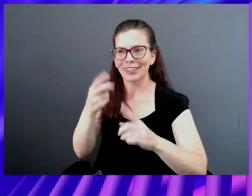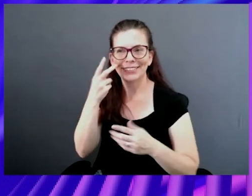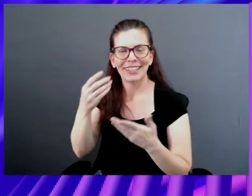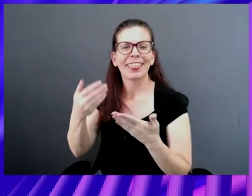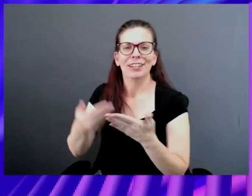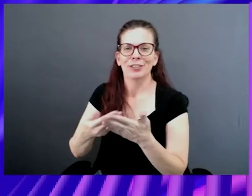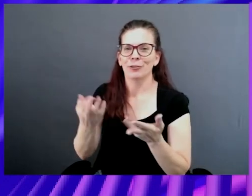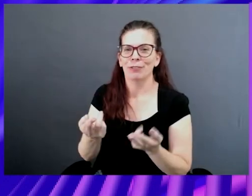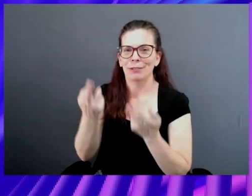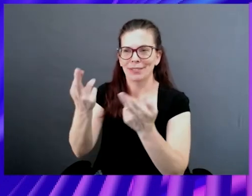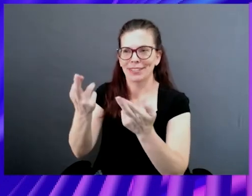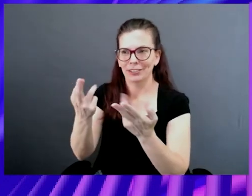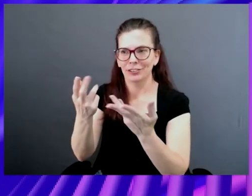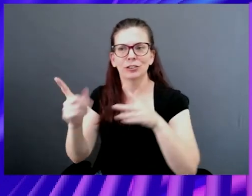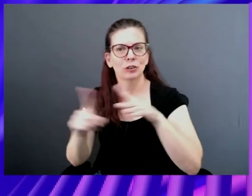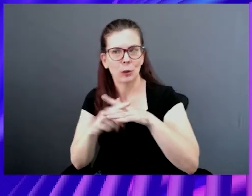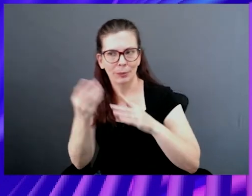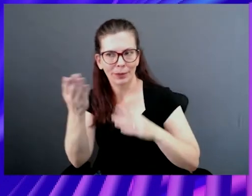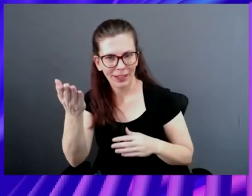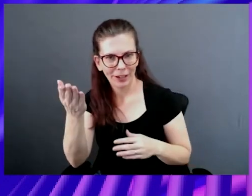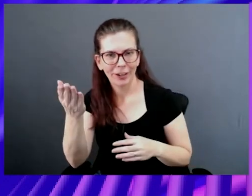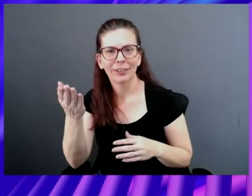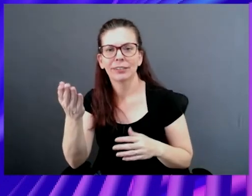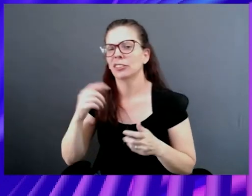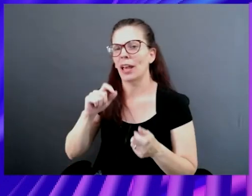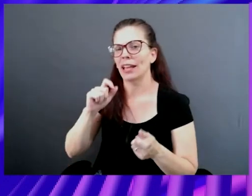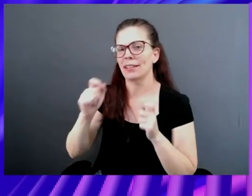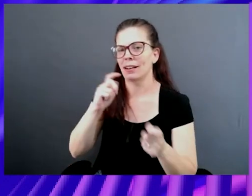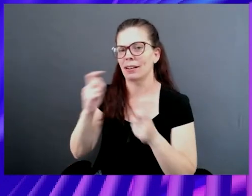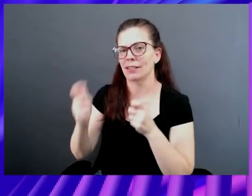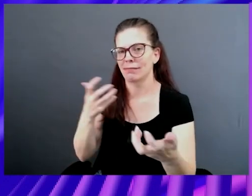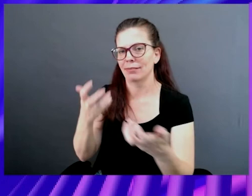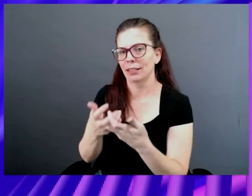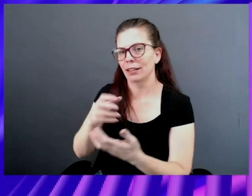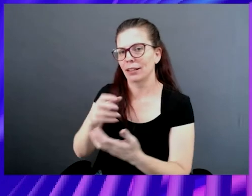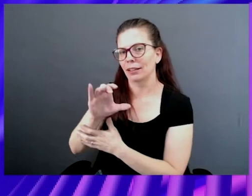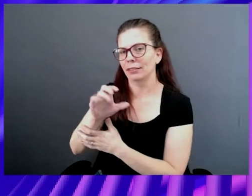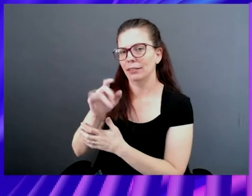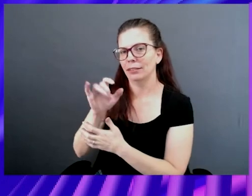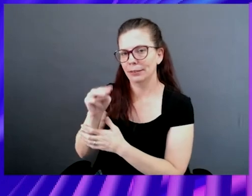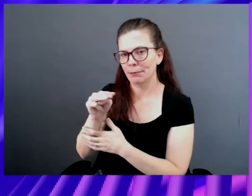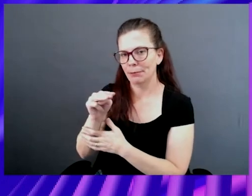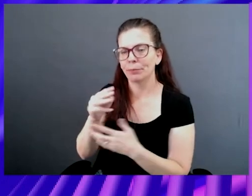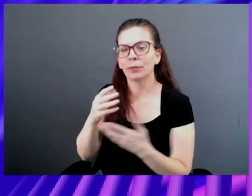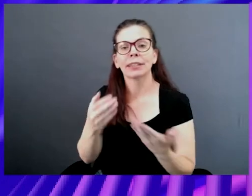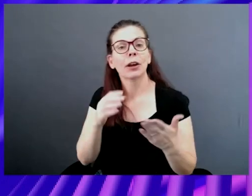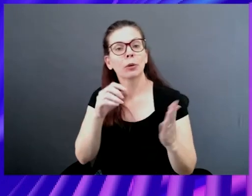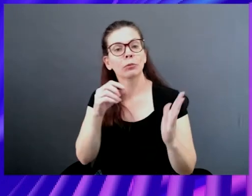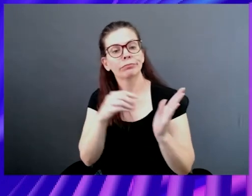So we're showing up there. I've Okay. customized that. Yeah. I've now said edit,